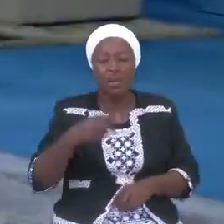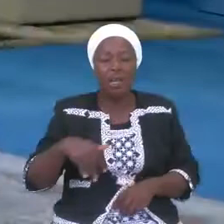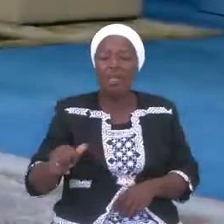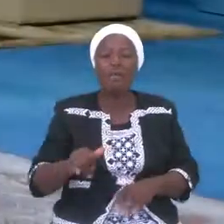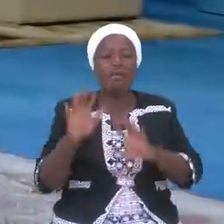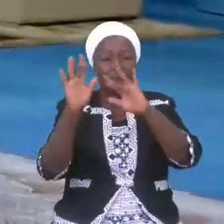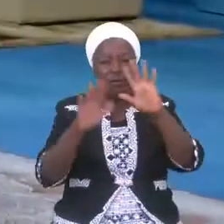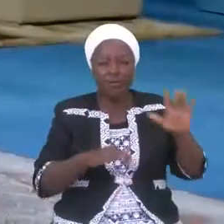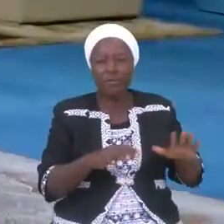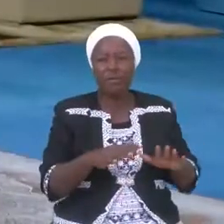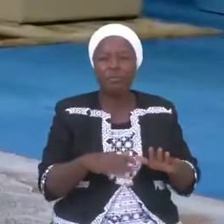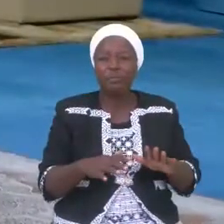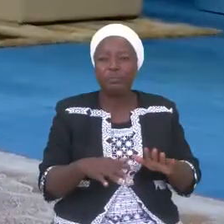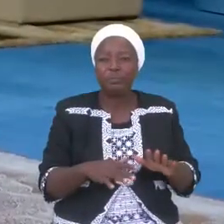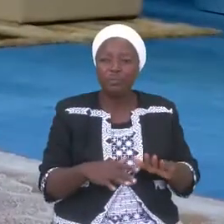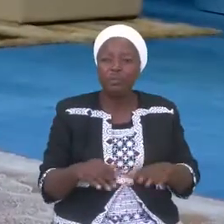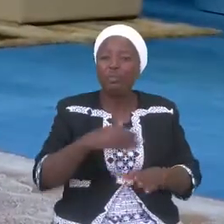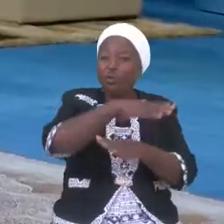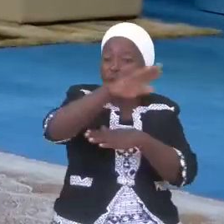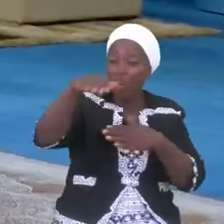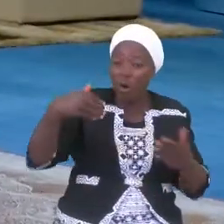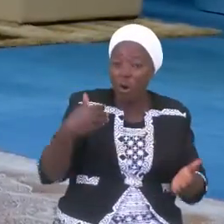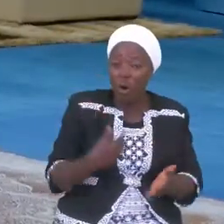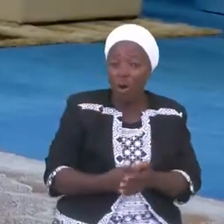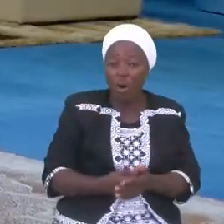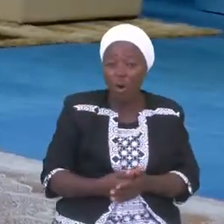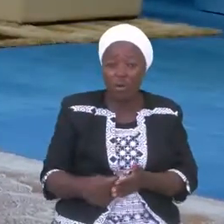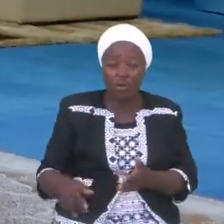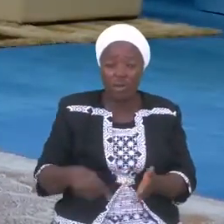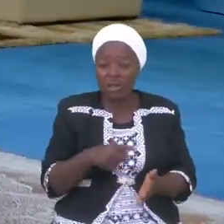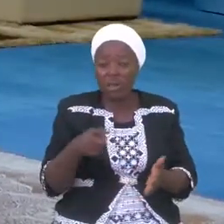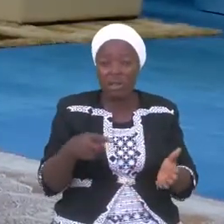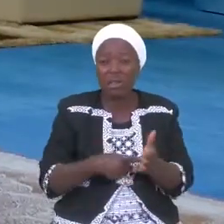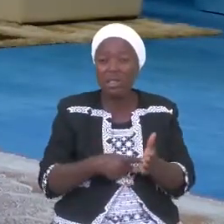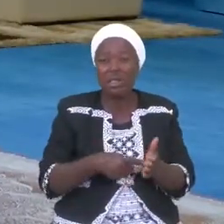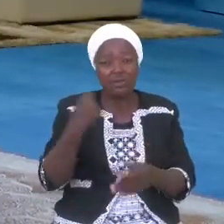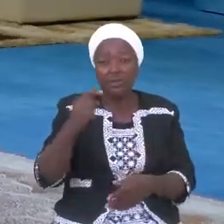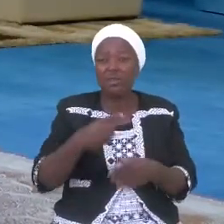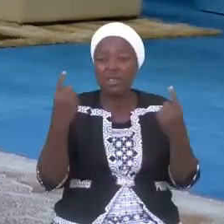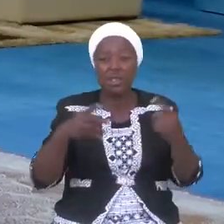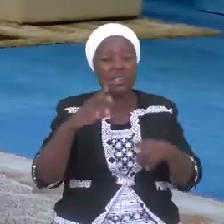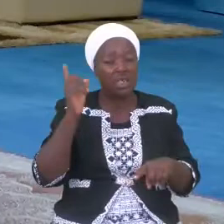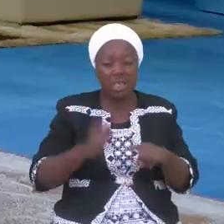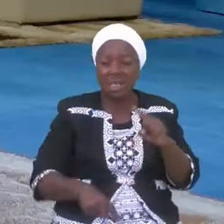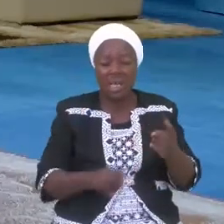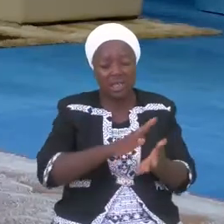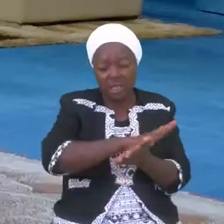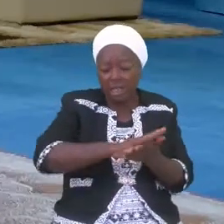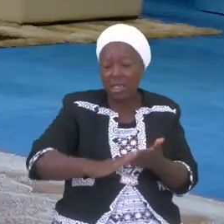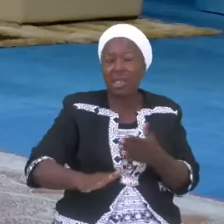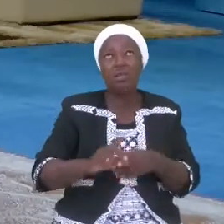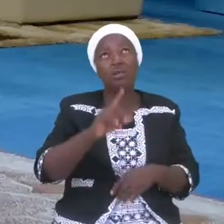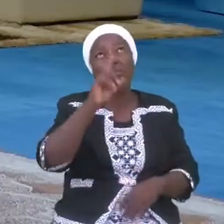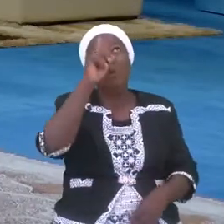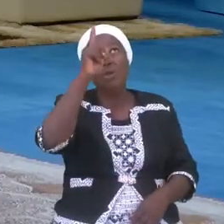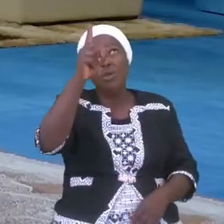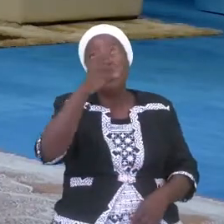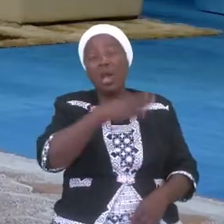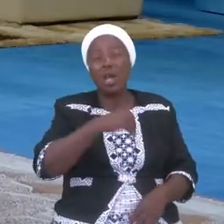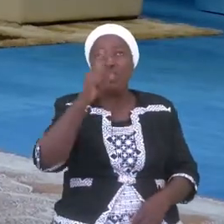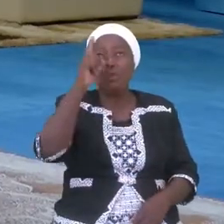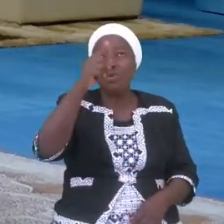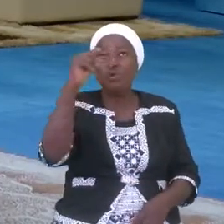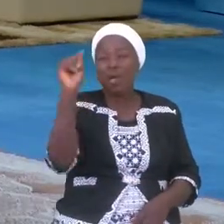no respite know? All these for sin cannot atone. Thou and